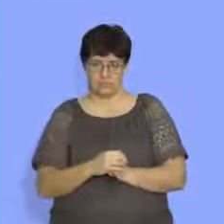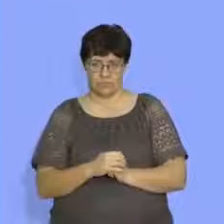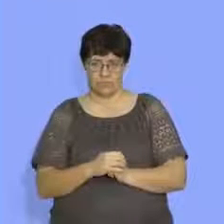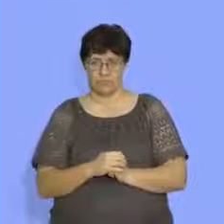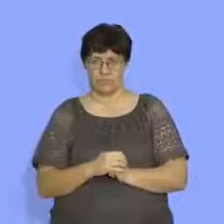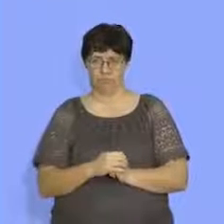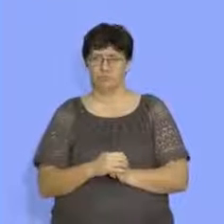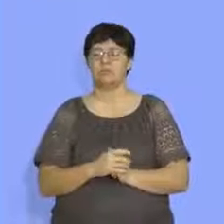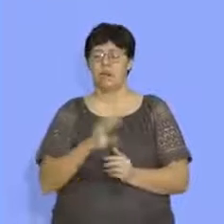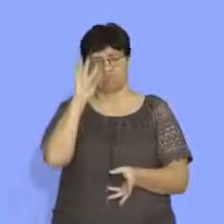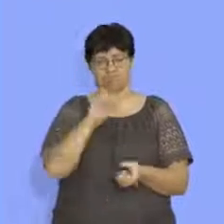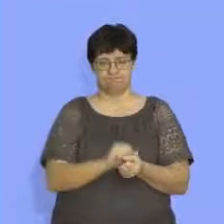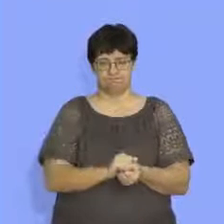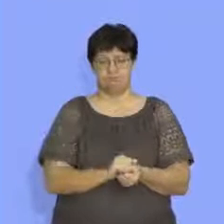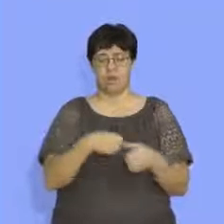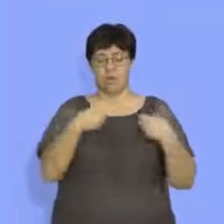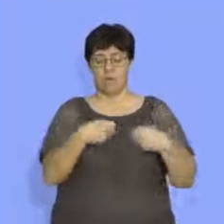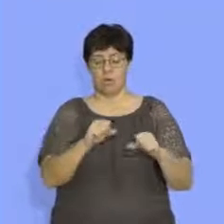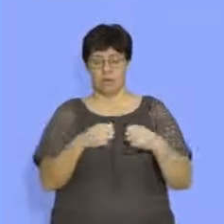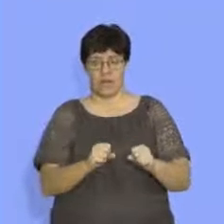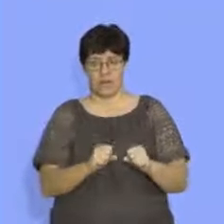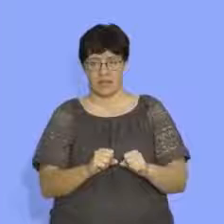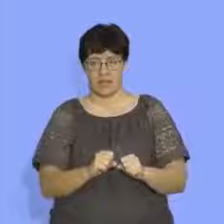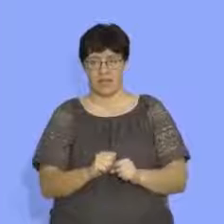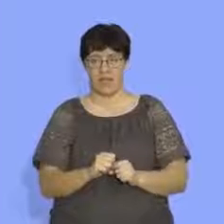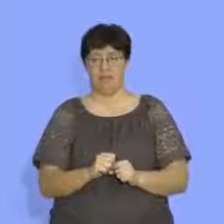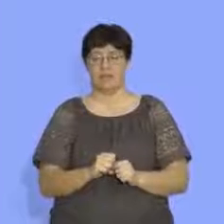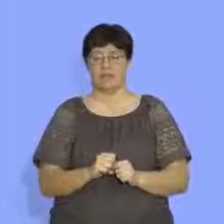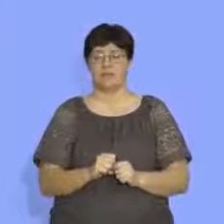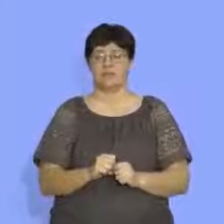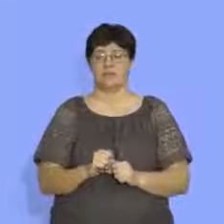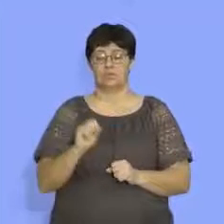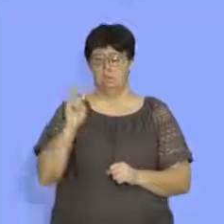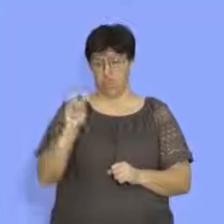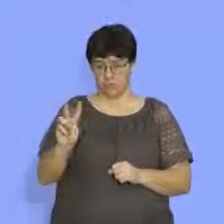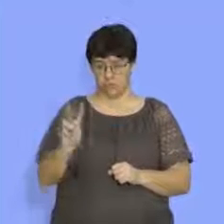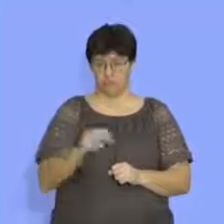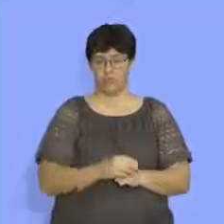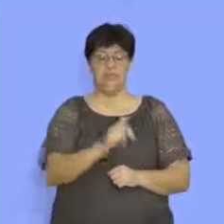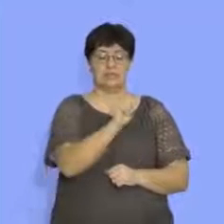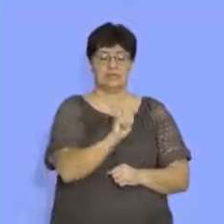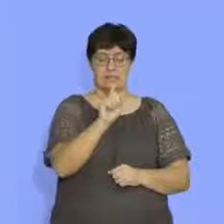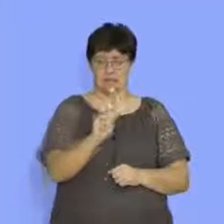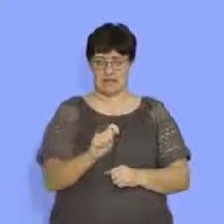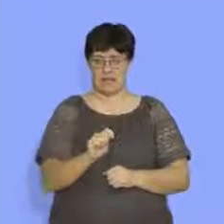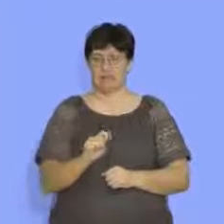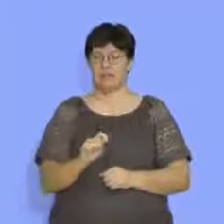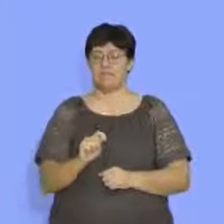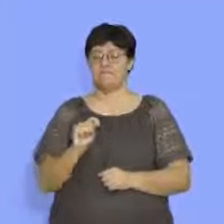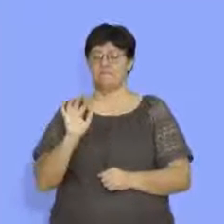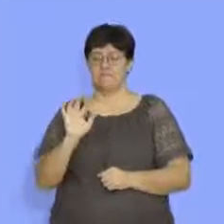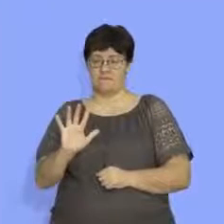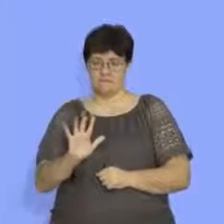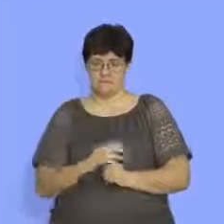equals to 2. Then you will conclude motorbikes are 2, and then